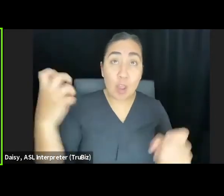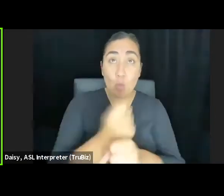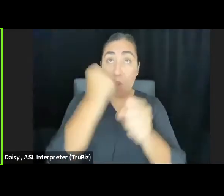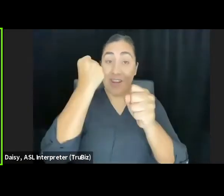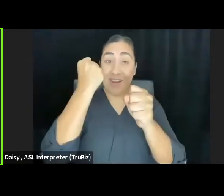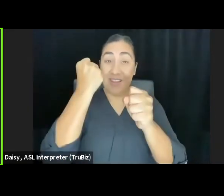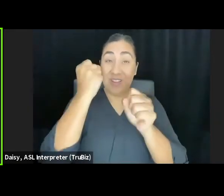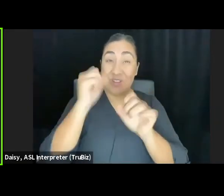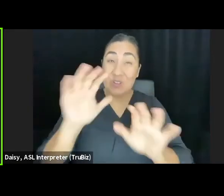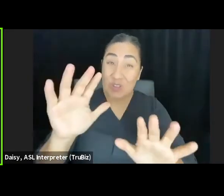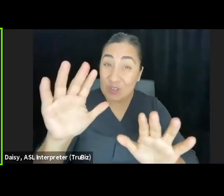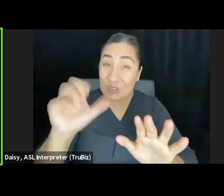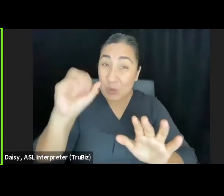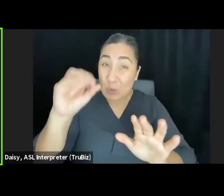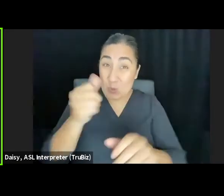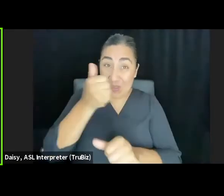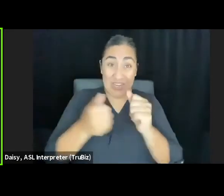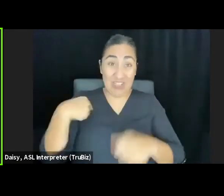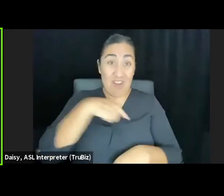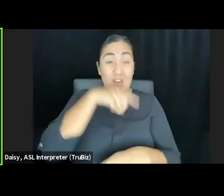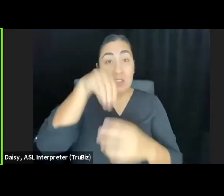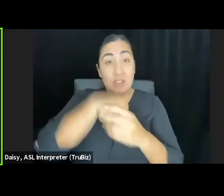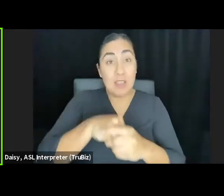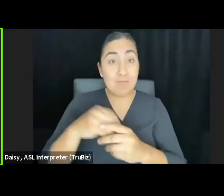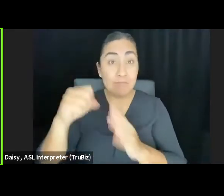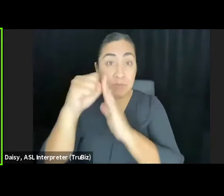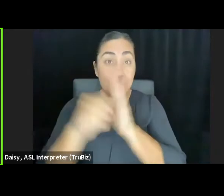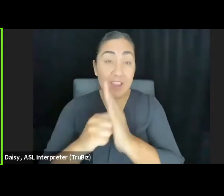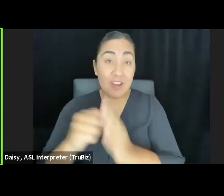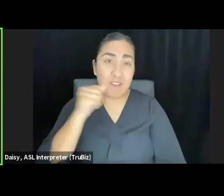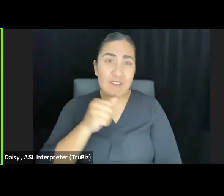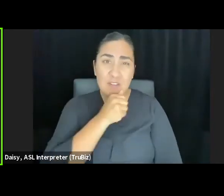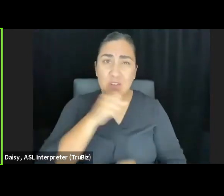them for allowing us the right to vote here.